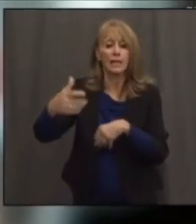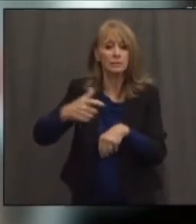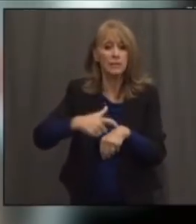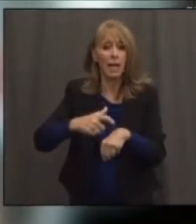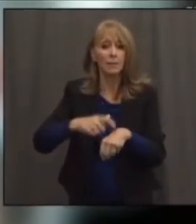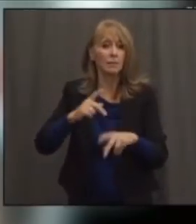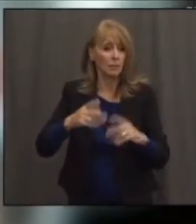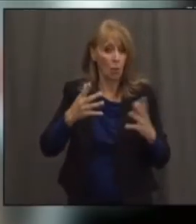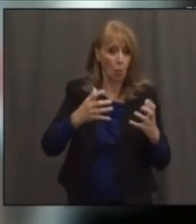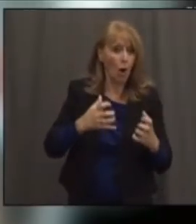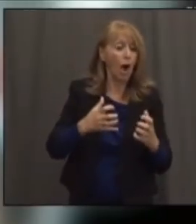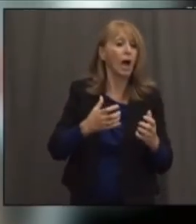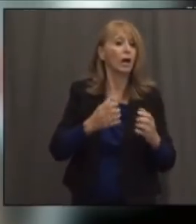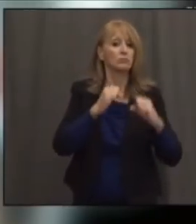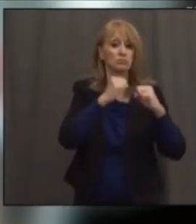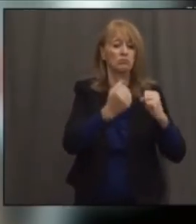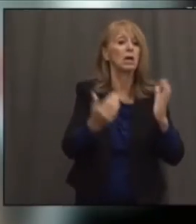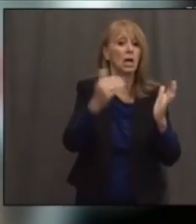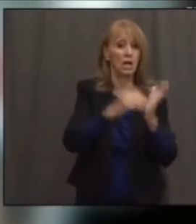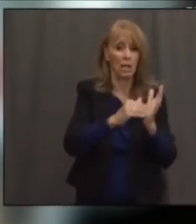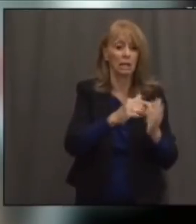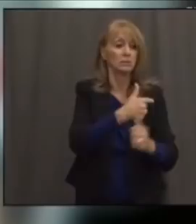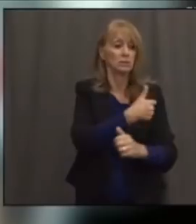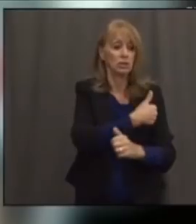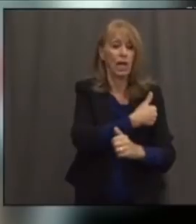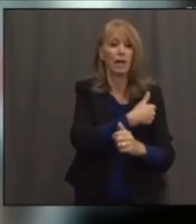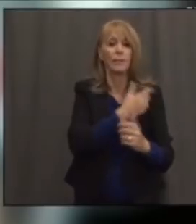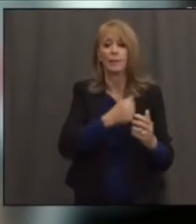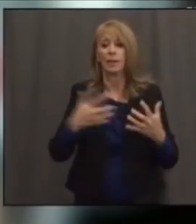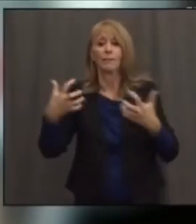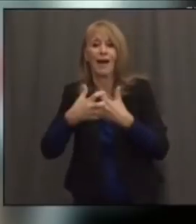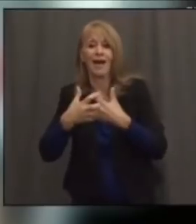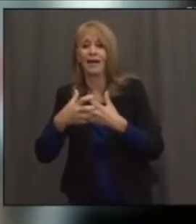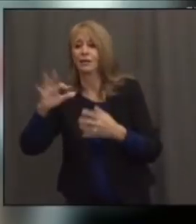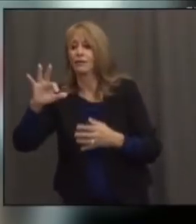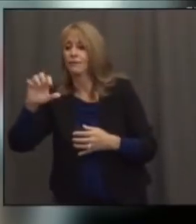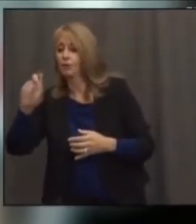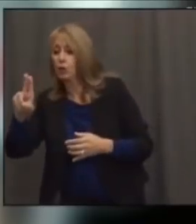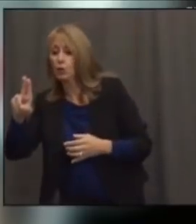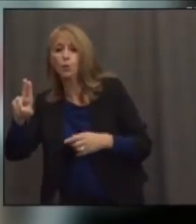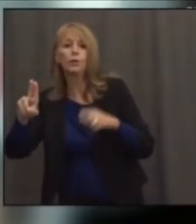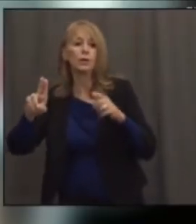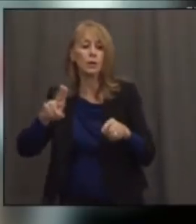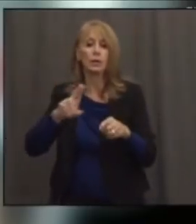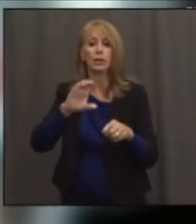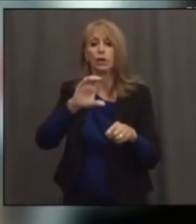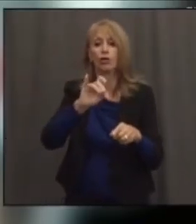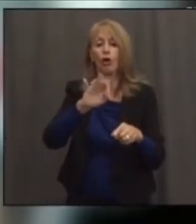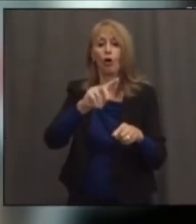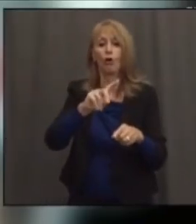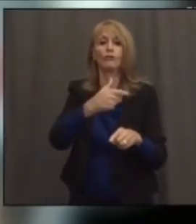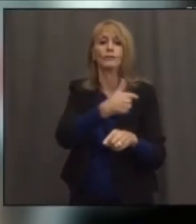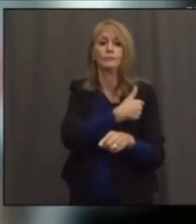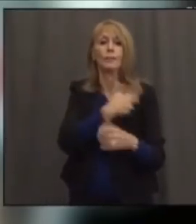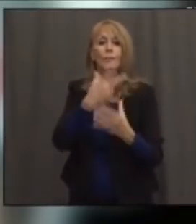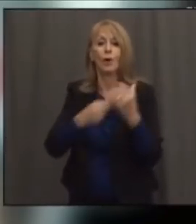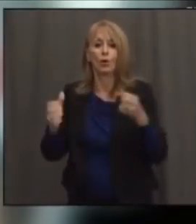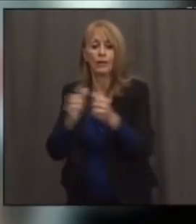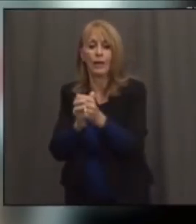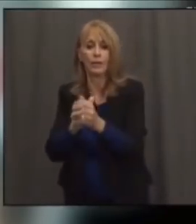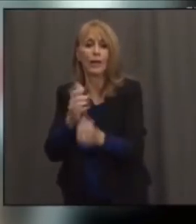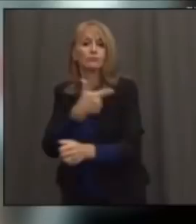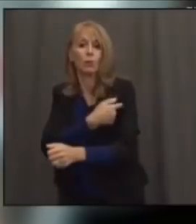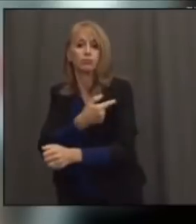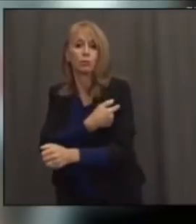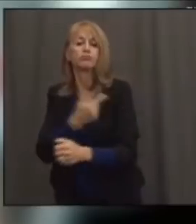boosters in people. It may end up being something that we can deliver alongside a flu vaccine. When people come in for their flu vaccine, give them a booster for